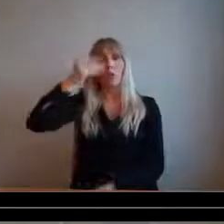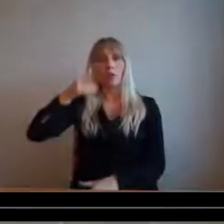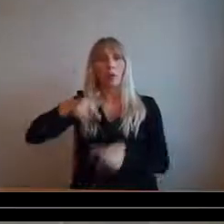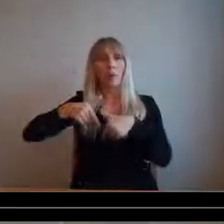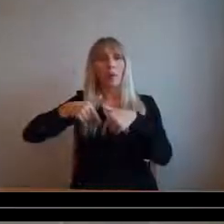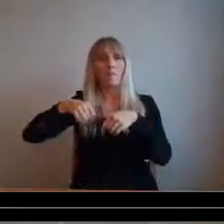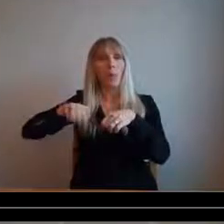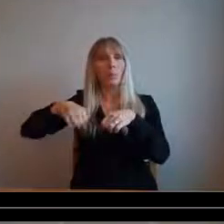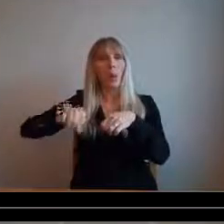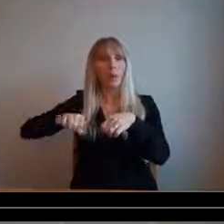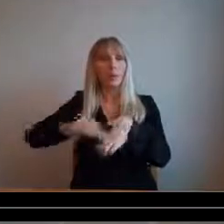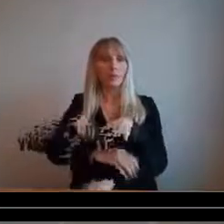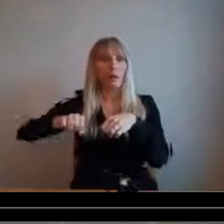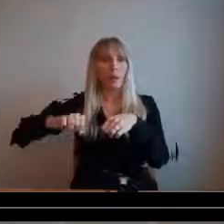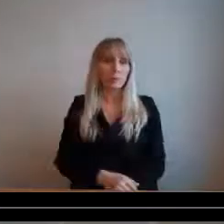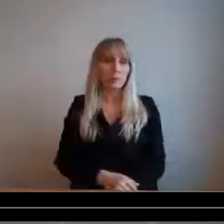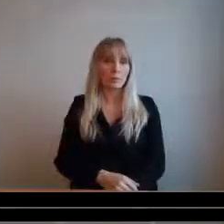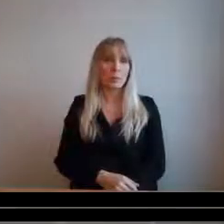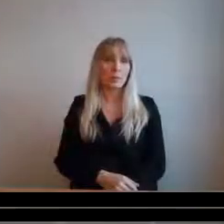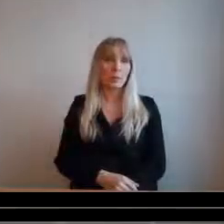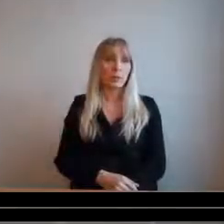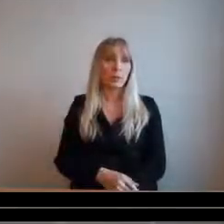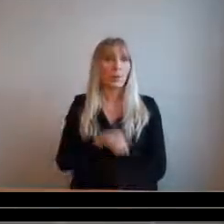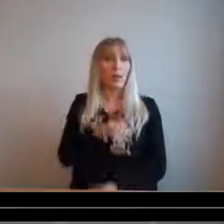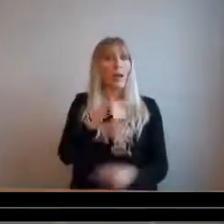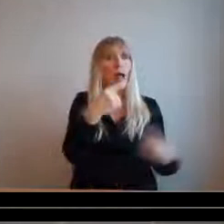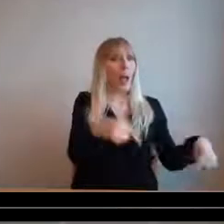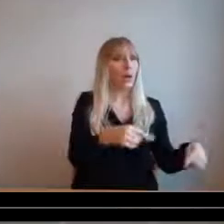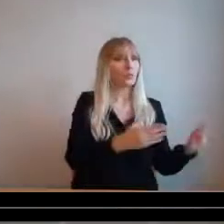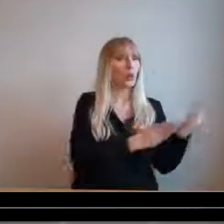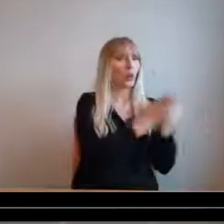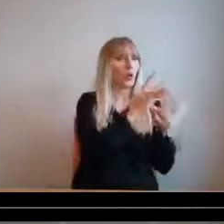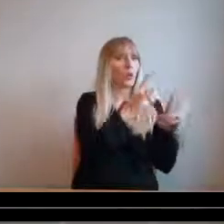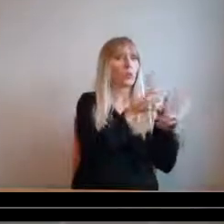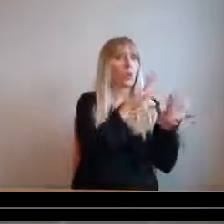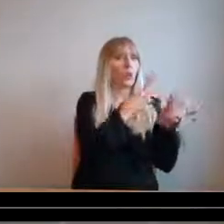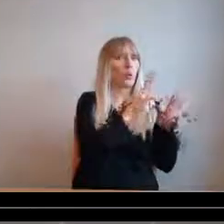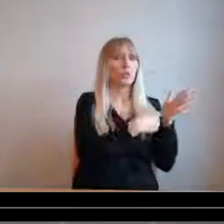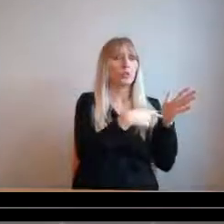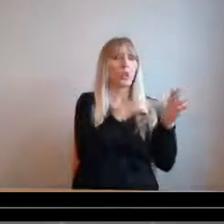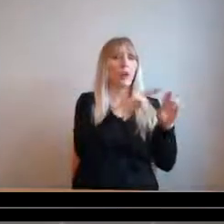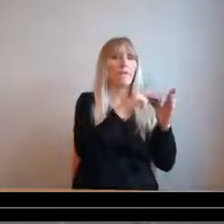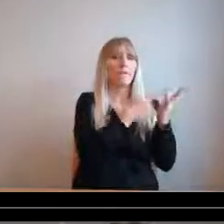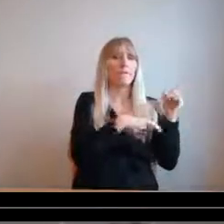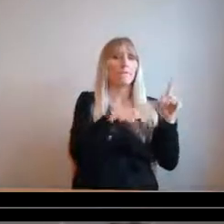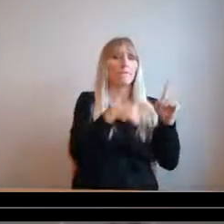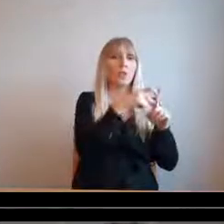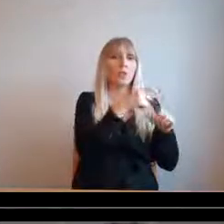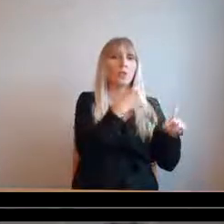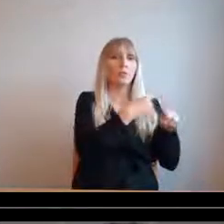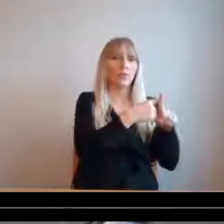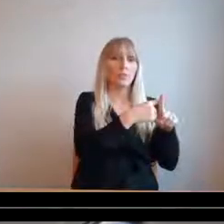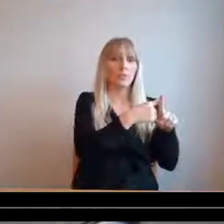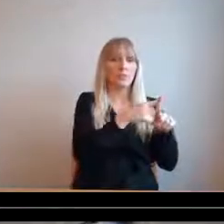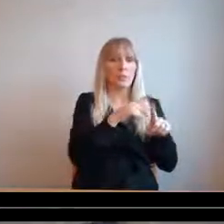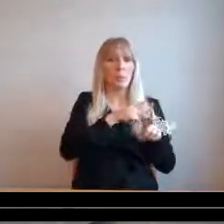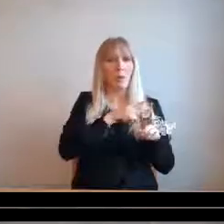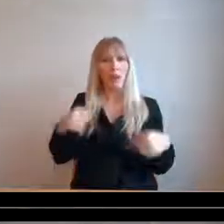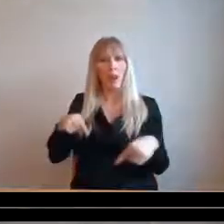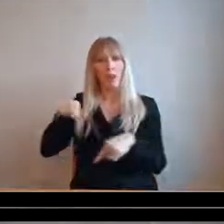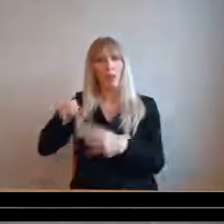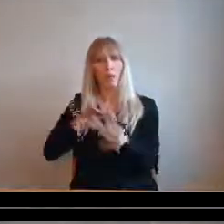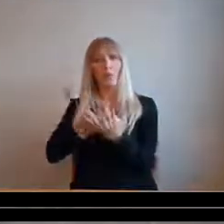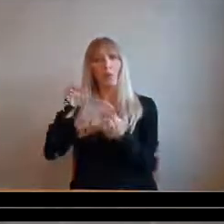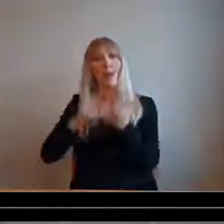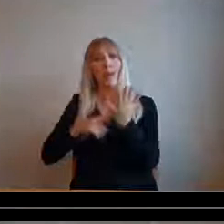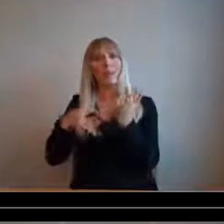motorcyclists? They're allowed apparently on the Dartford crossing, so why the difference here? Gary, can you pick that up? Yeah, I mean, the